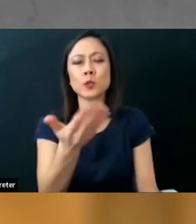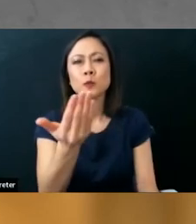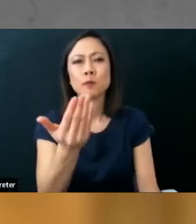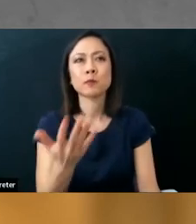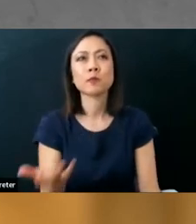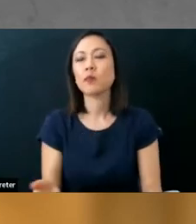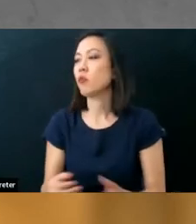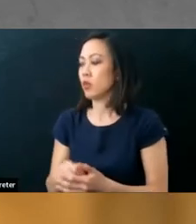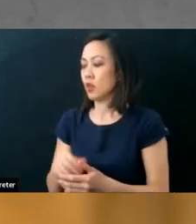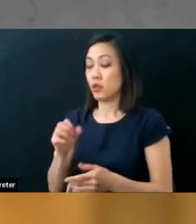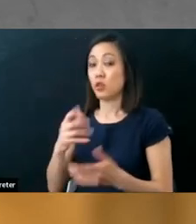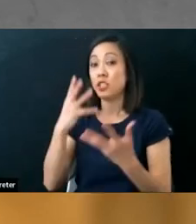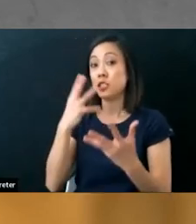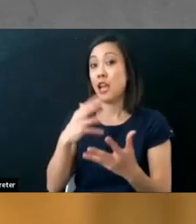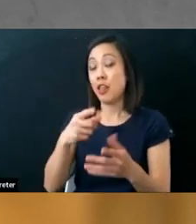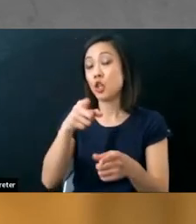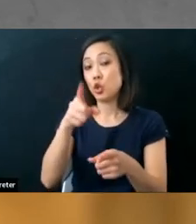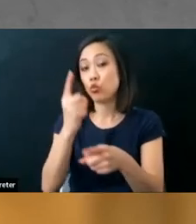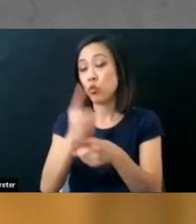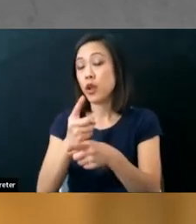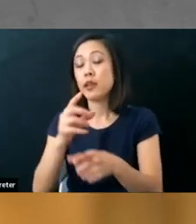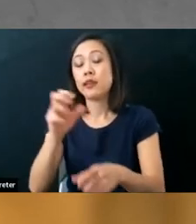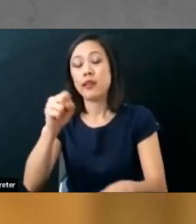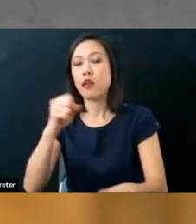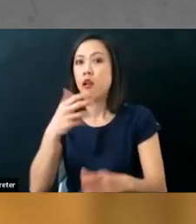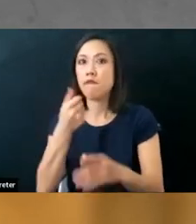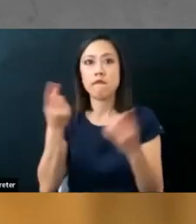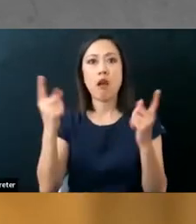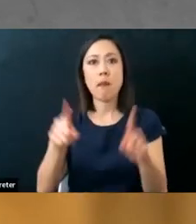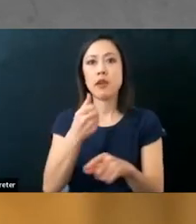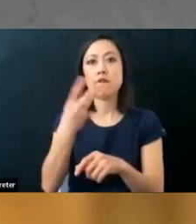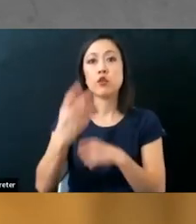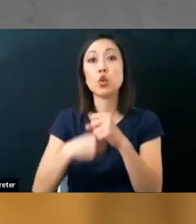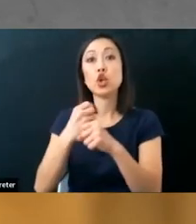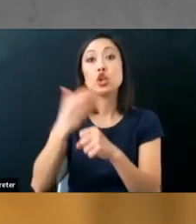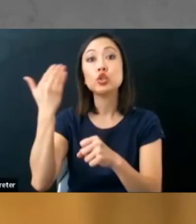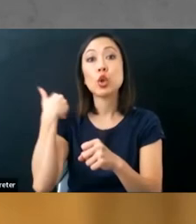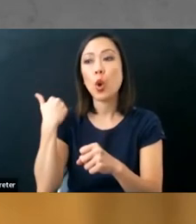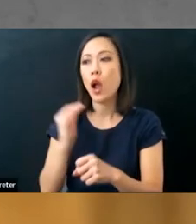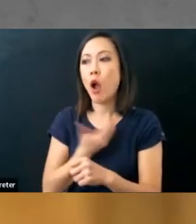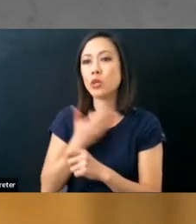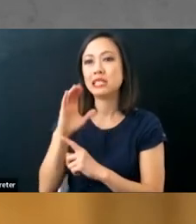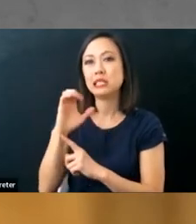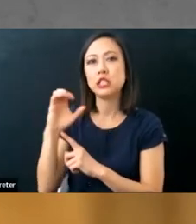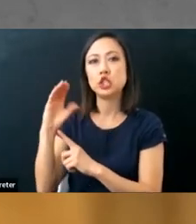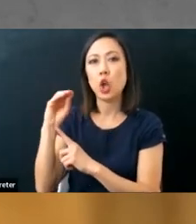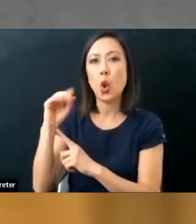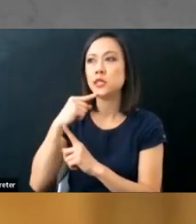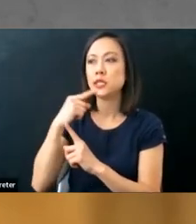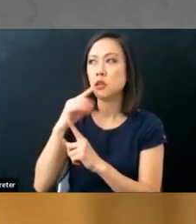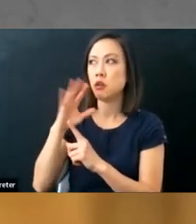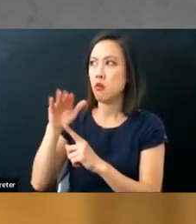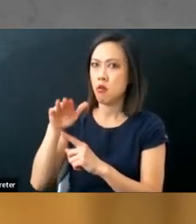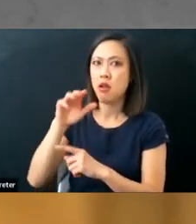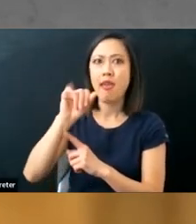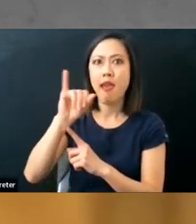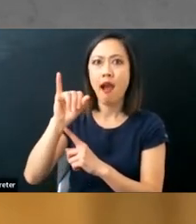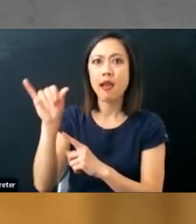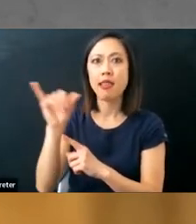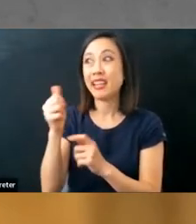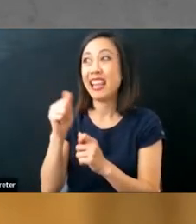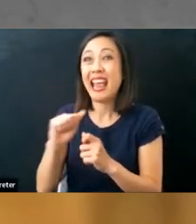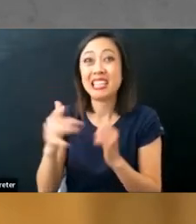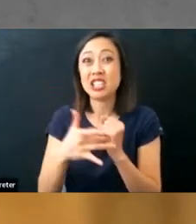right. You know, a couple of years ago, our CEO, Sundar Pichai, said that AI, like any technology, is like fire,